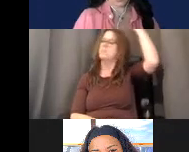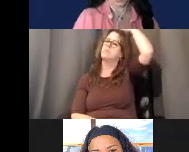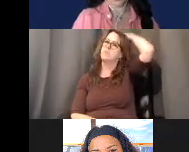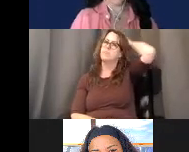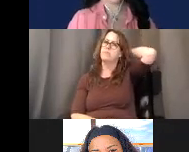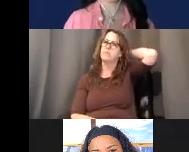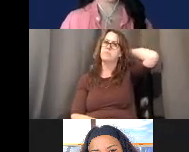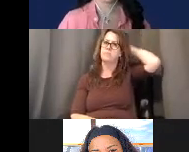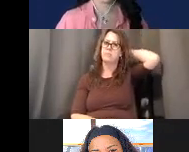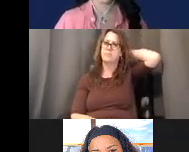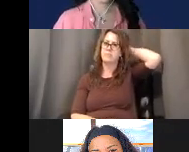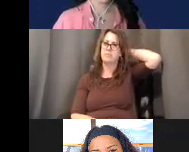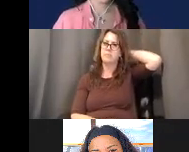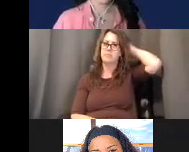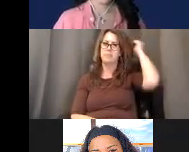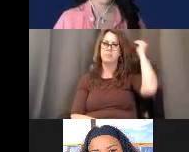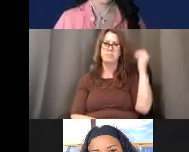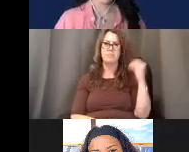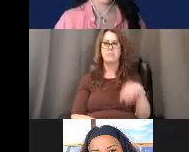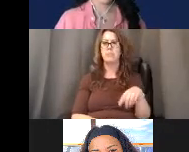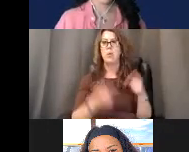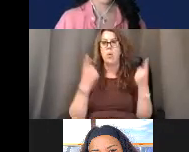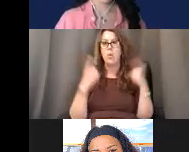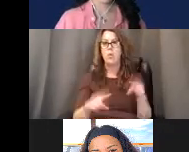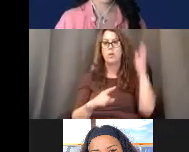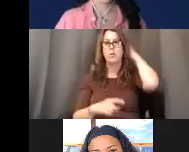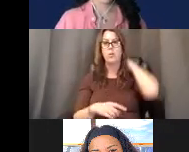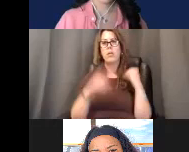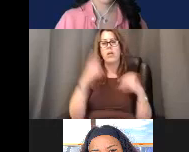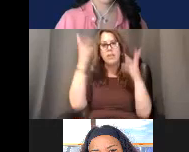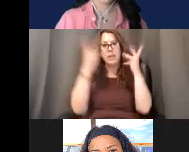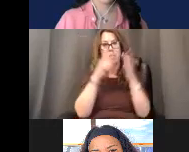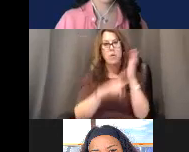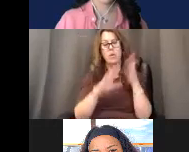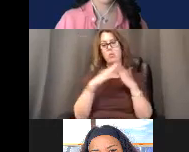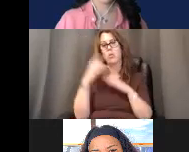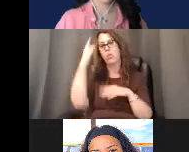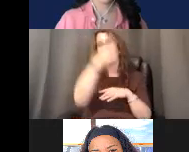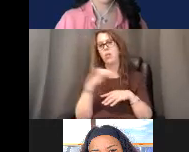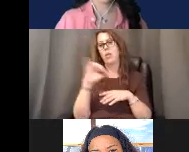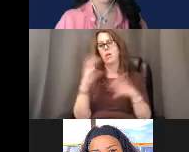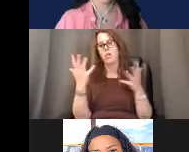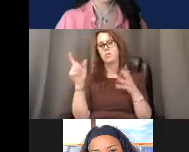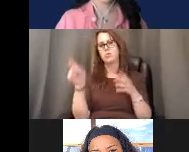think about what is centering community look like, what should it include? Go to the next slide.